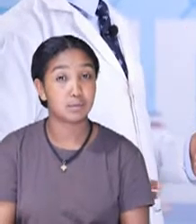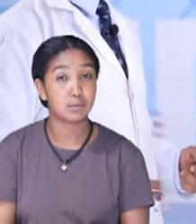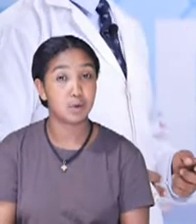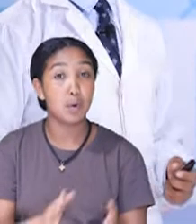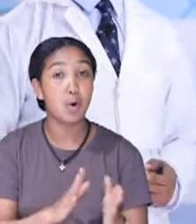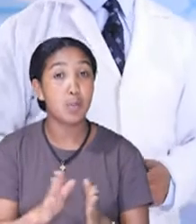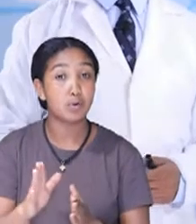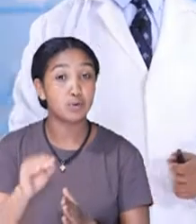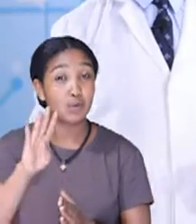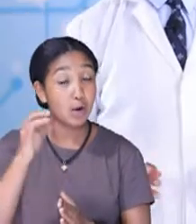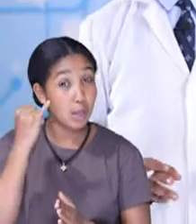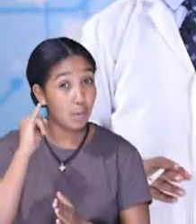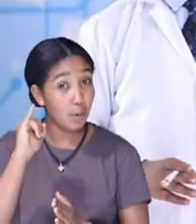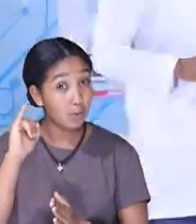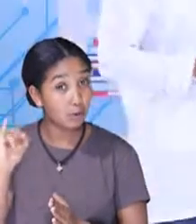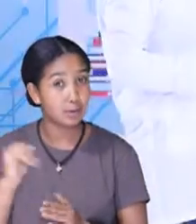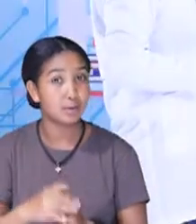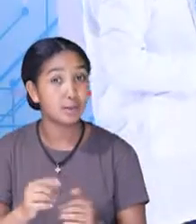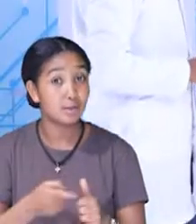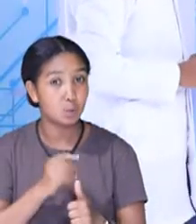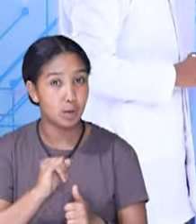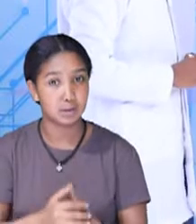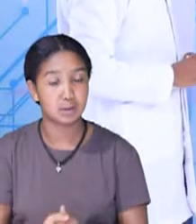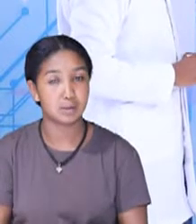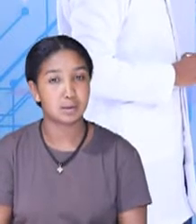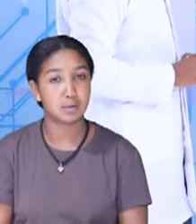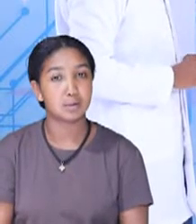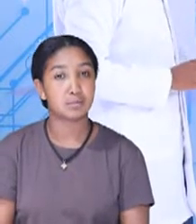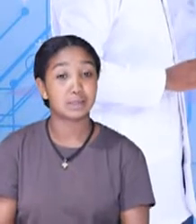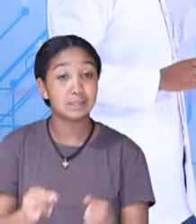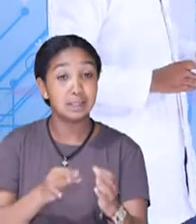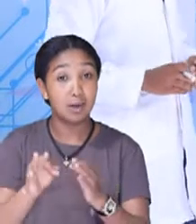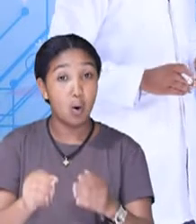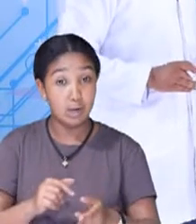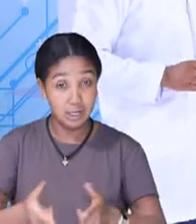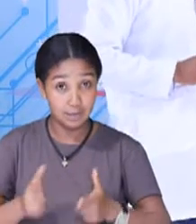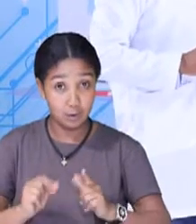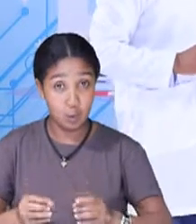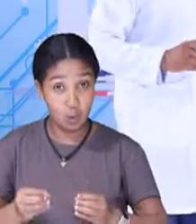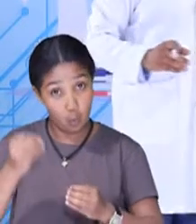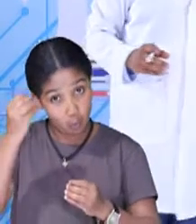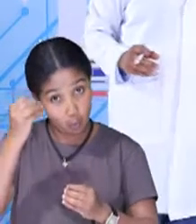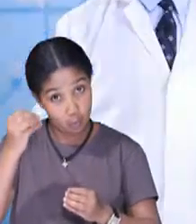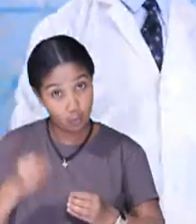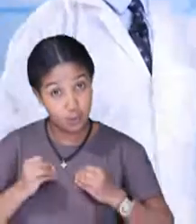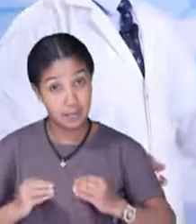proposed 4 important postulates. The first postulate states that living organisms and